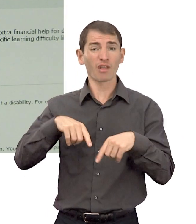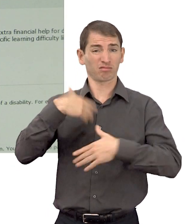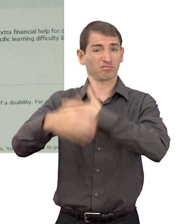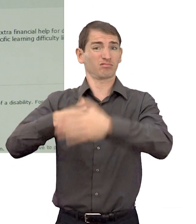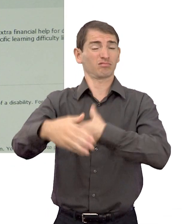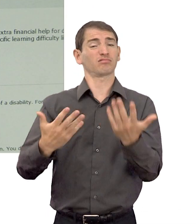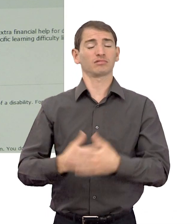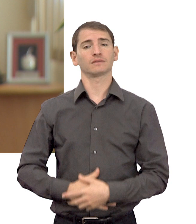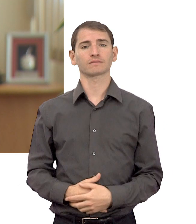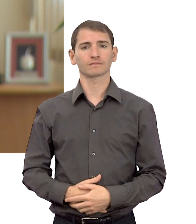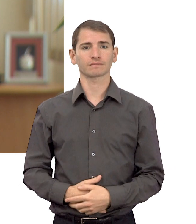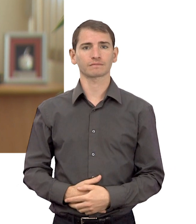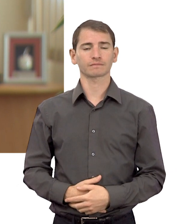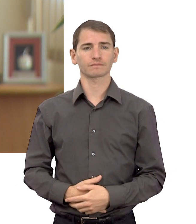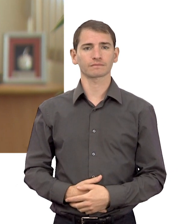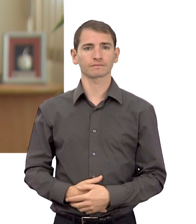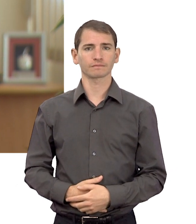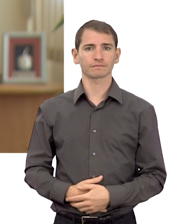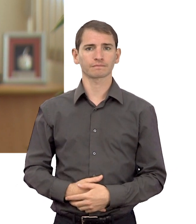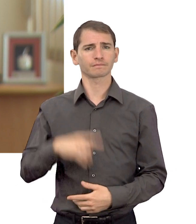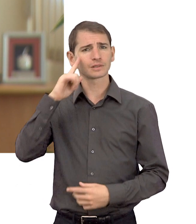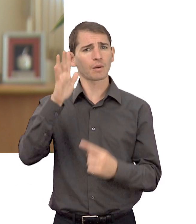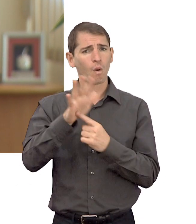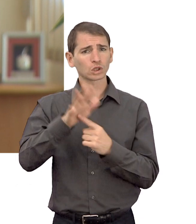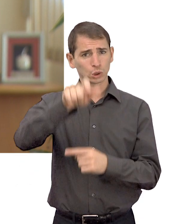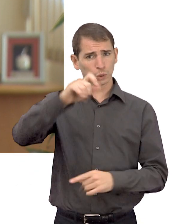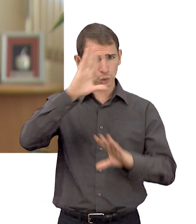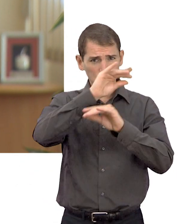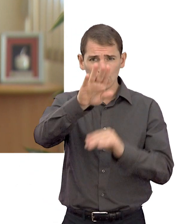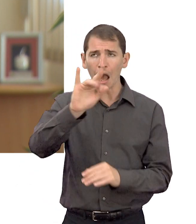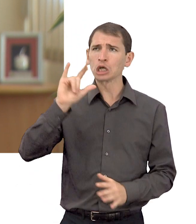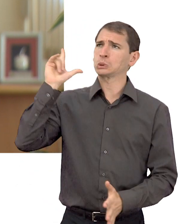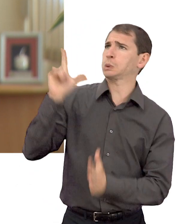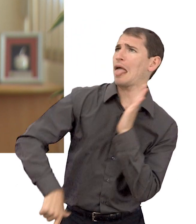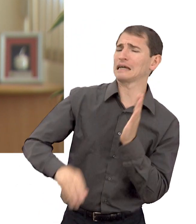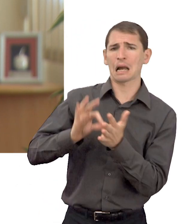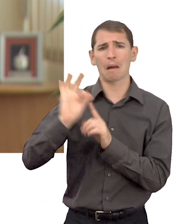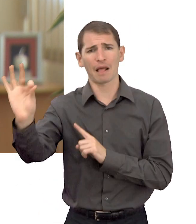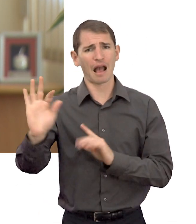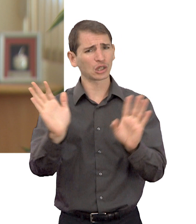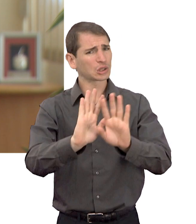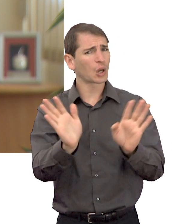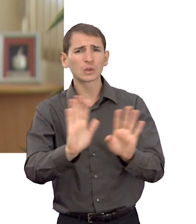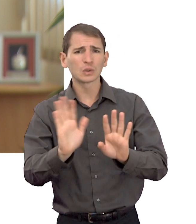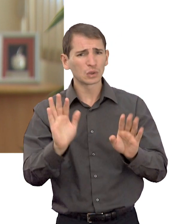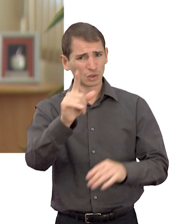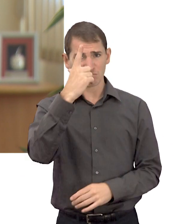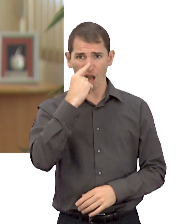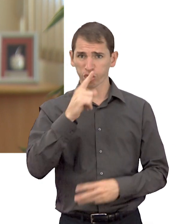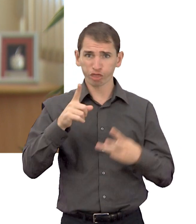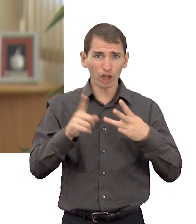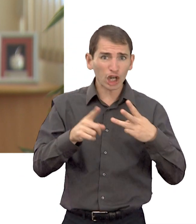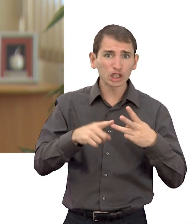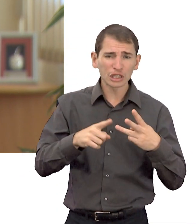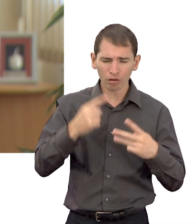on the application form. I think it's important that students realise it's never too late to apply for the disabled students allowance. So you could be in your